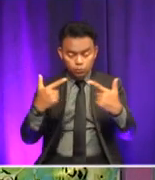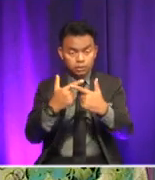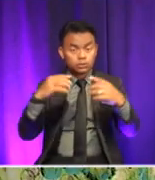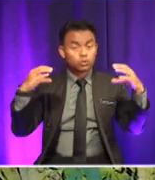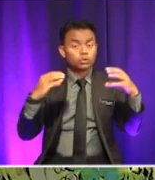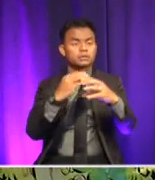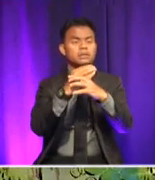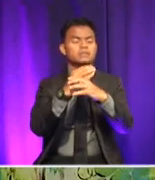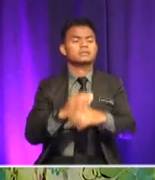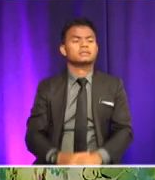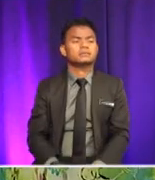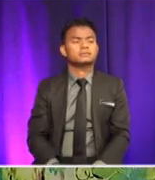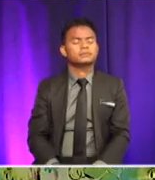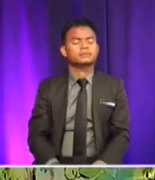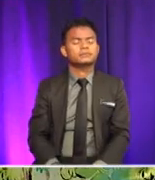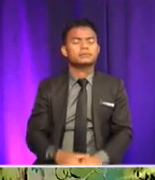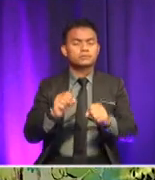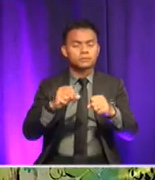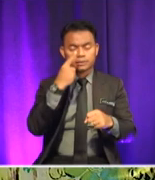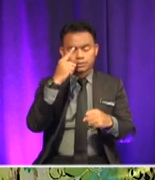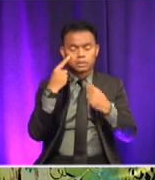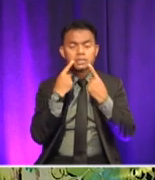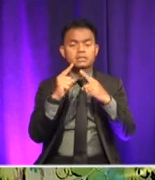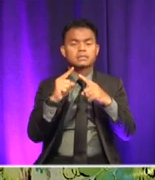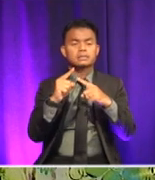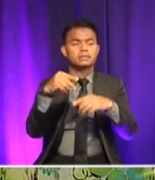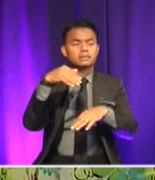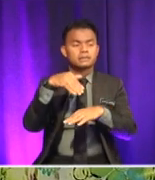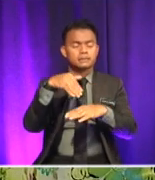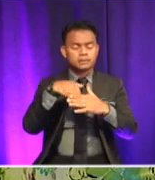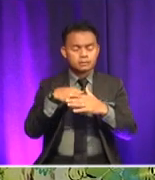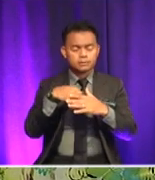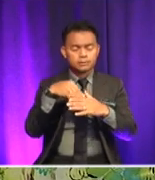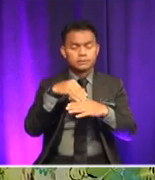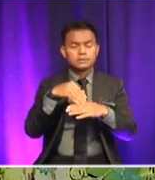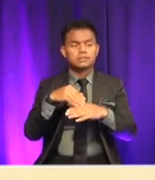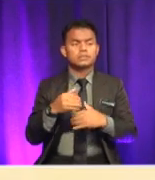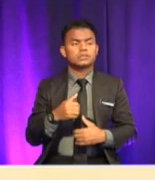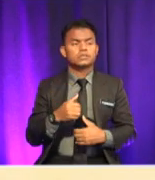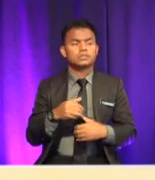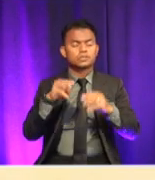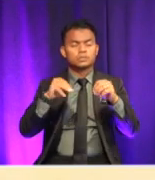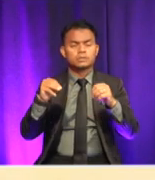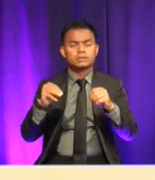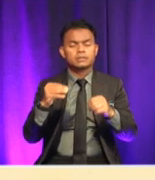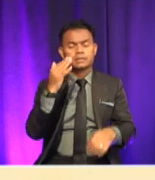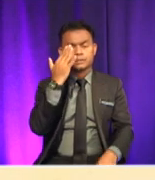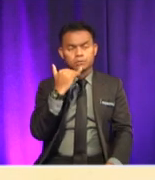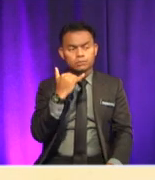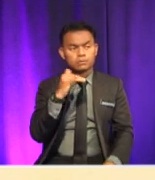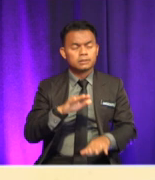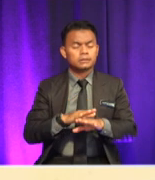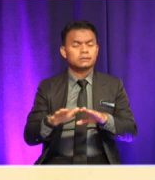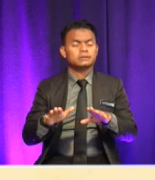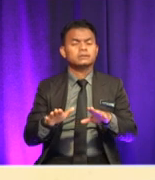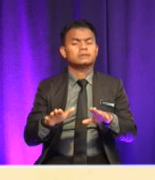want to see the answer in student. The contrasting word is she nodded her head. Then she shook her head. Why nod and shake at the same